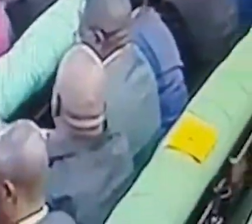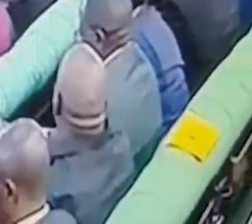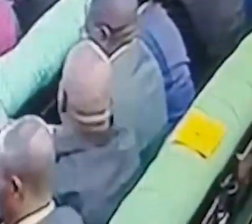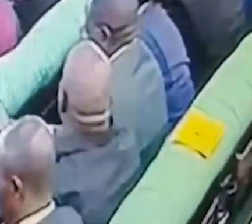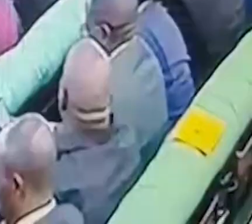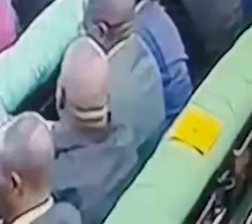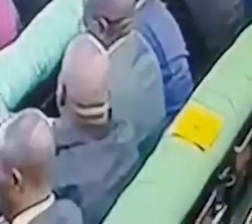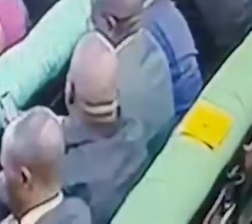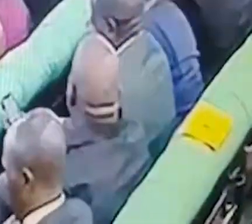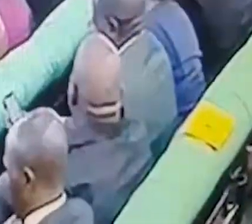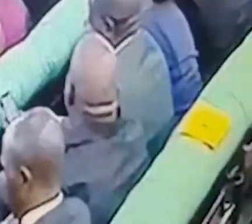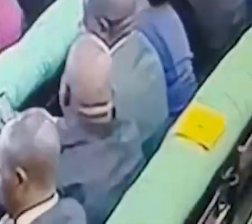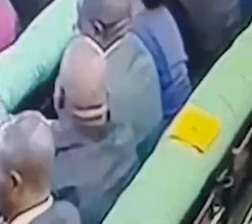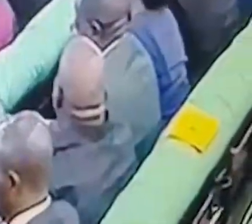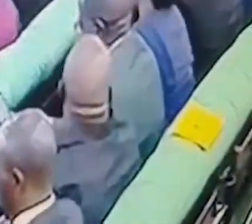Right Honorable Speaker,